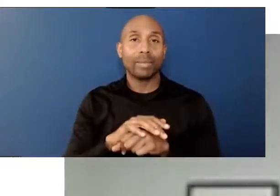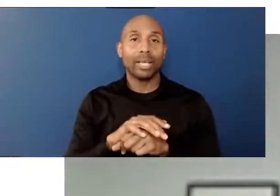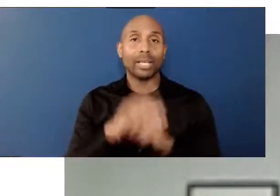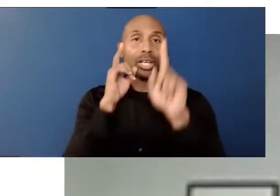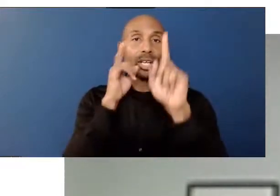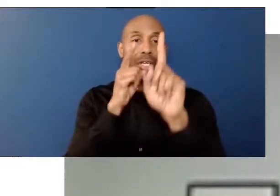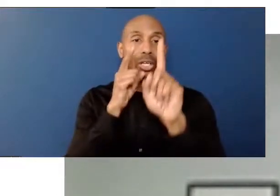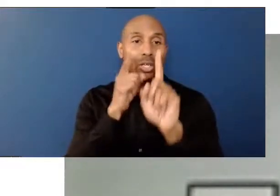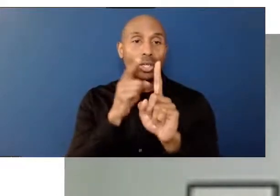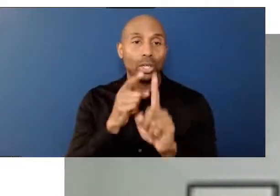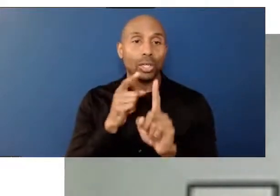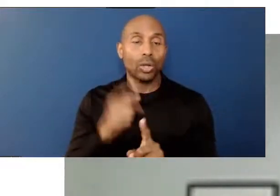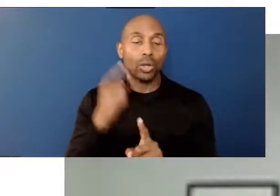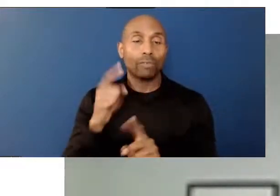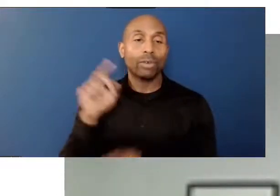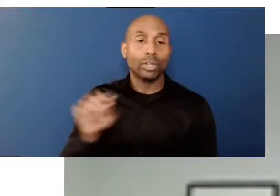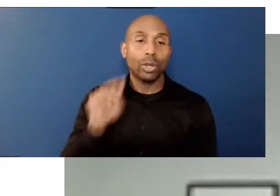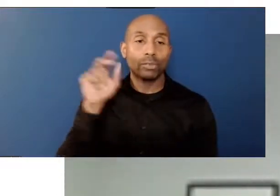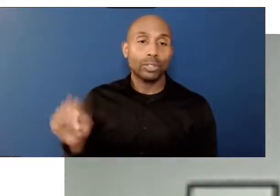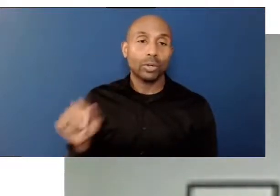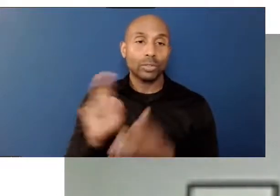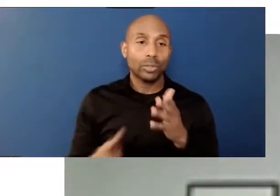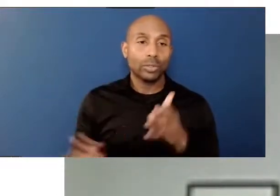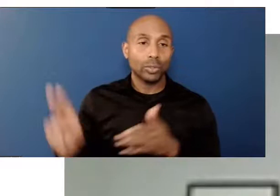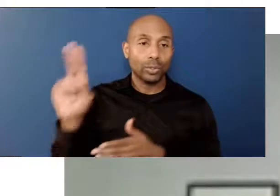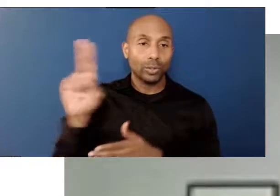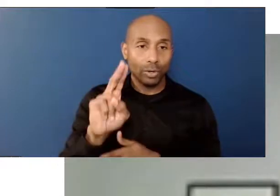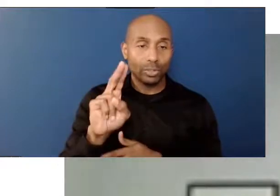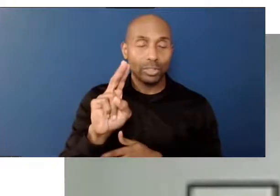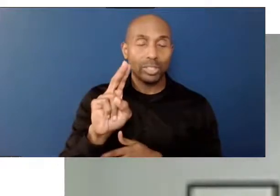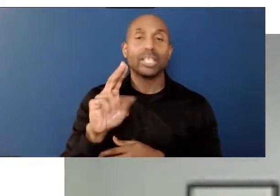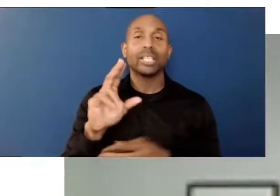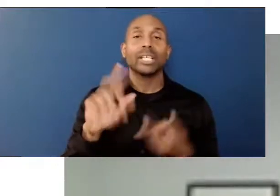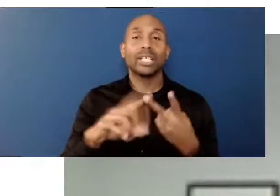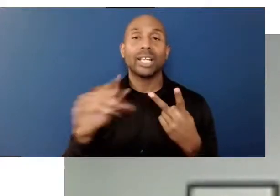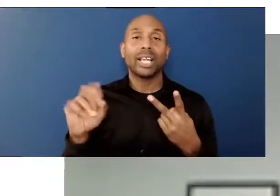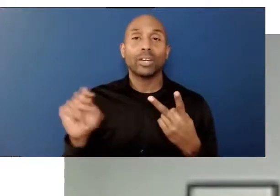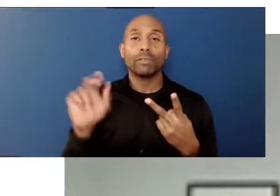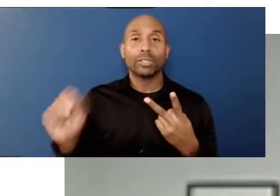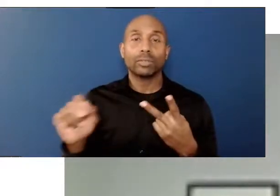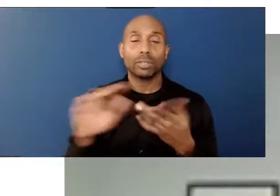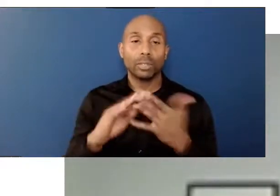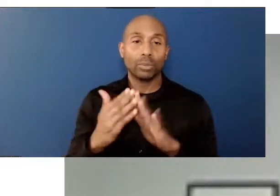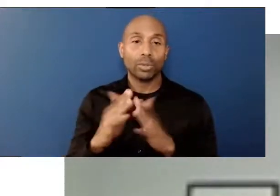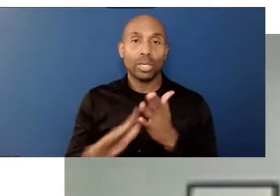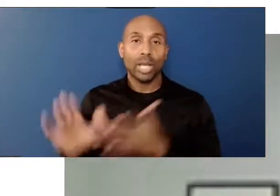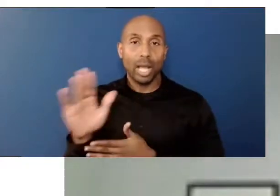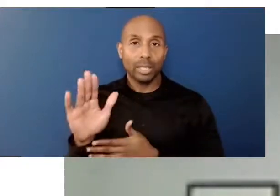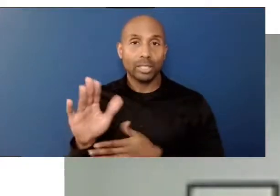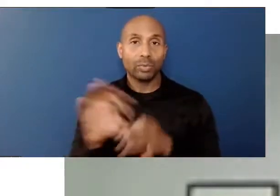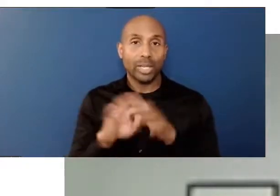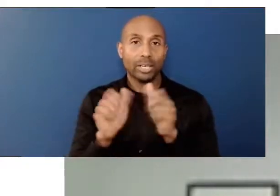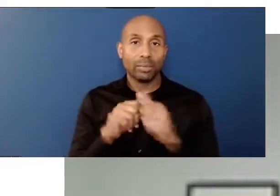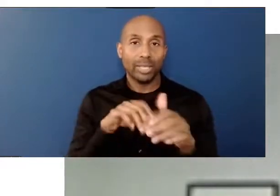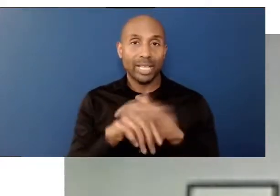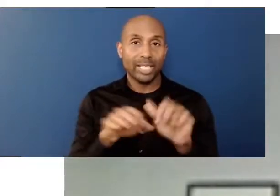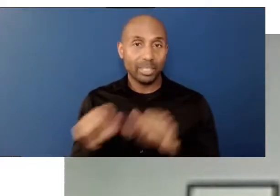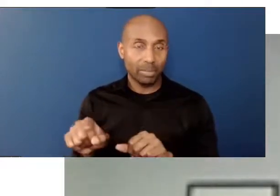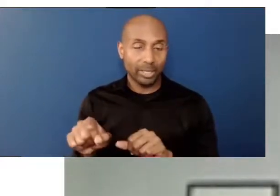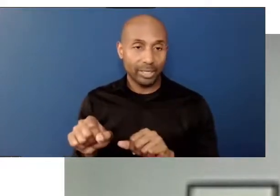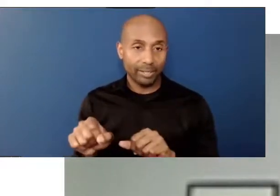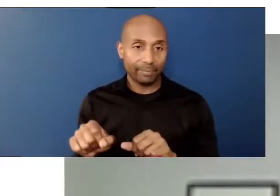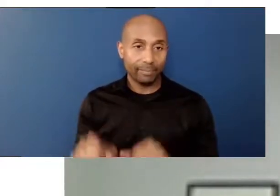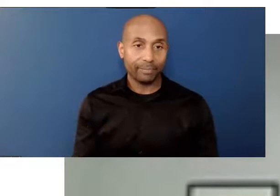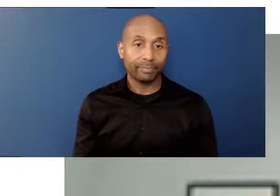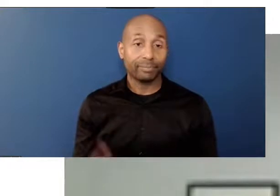Scotia universities and Nova Scotia Community College as it relates to accessibility. And we are the first province with